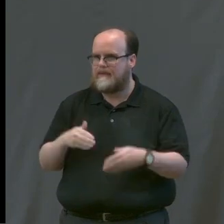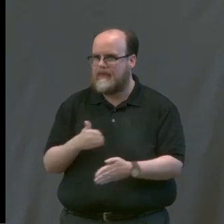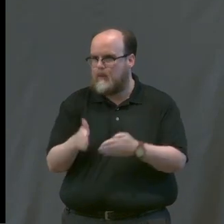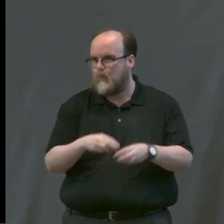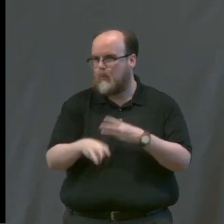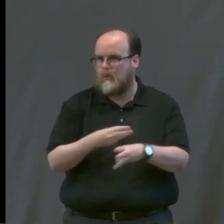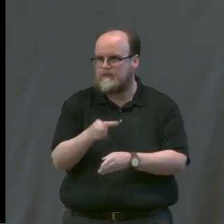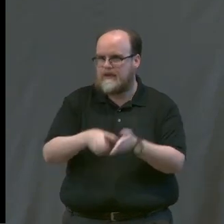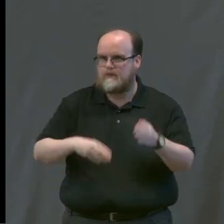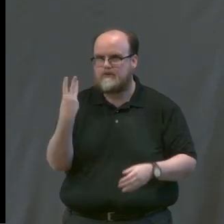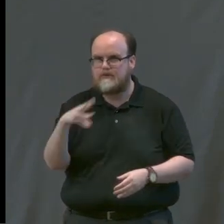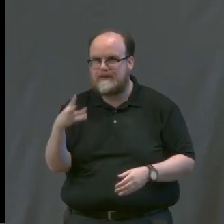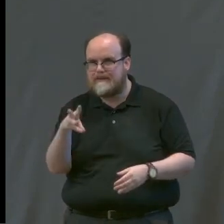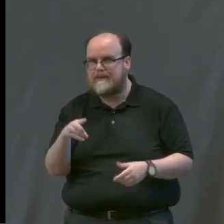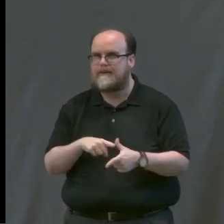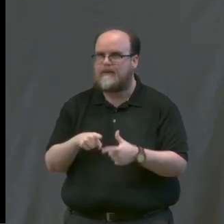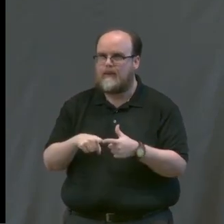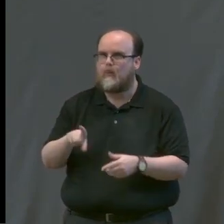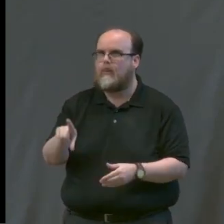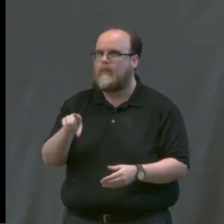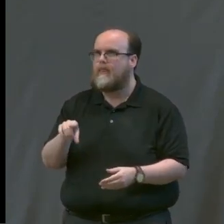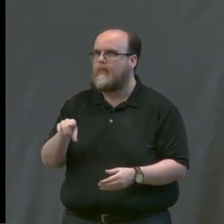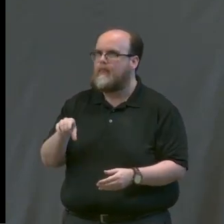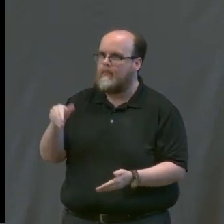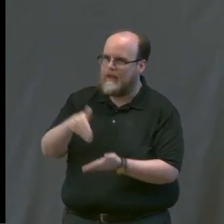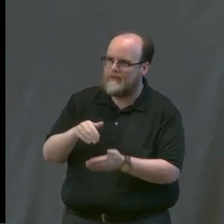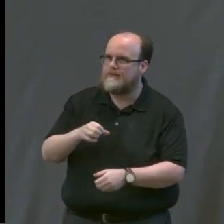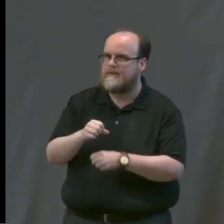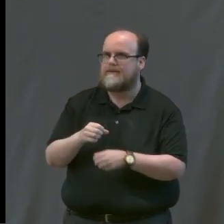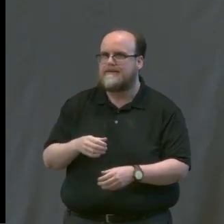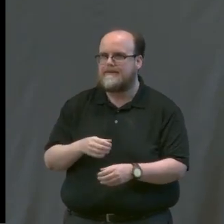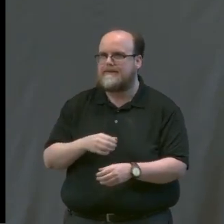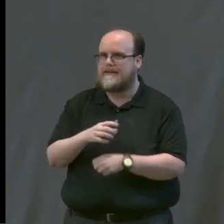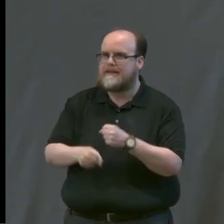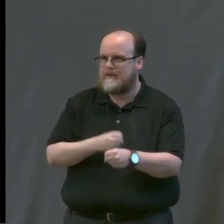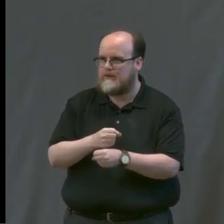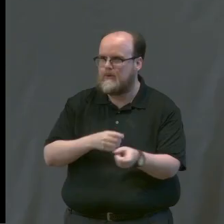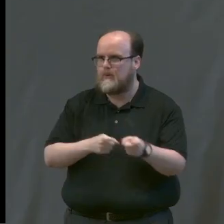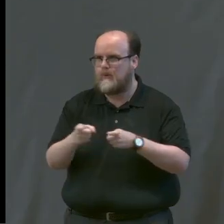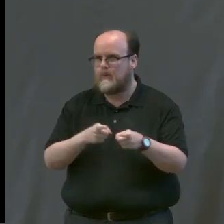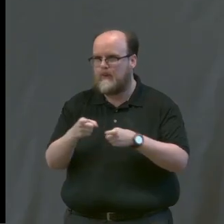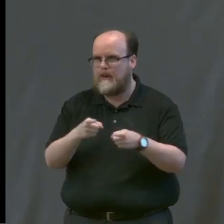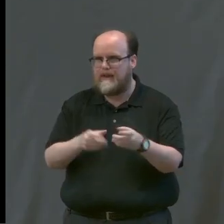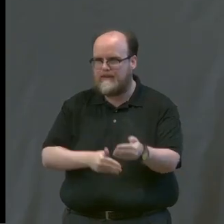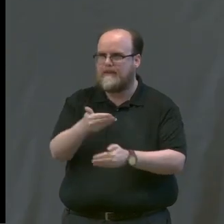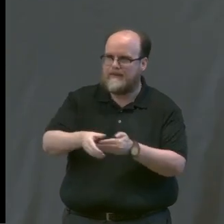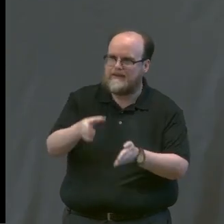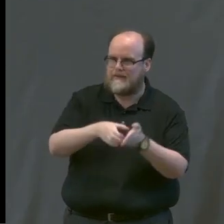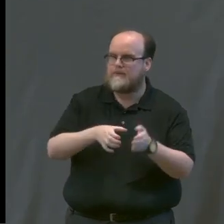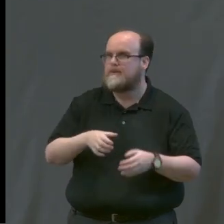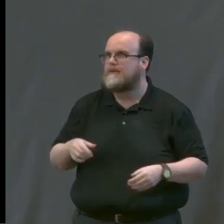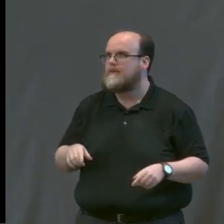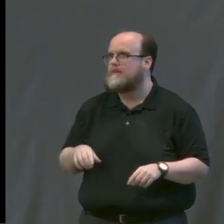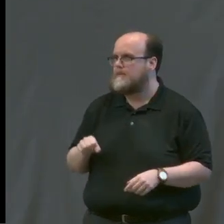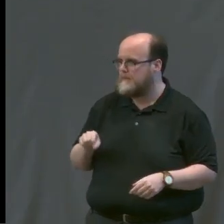16 and have a 1,000-year reign in chapter 20 on that same world that was destroyed 4 chapters earlier. But they